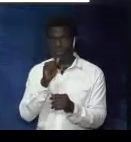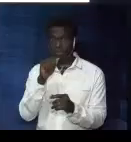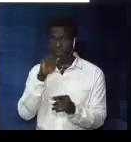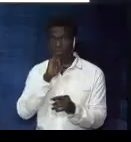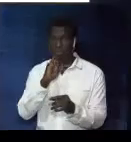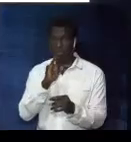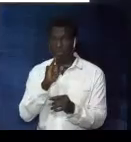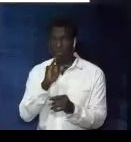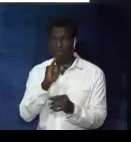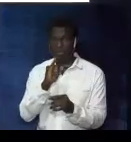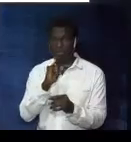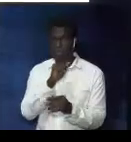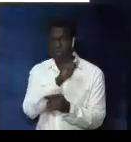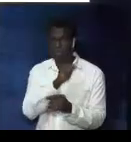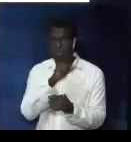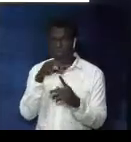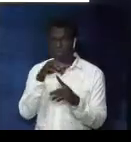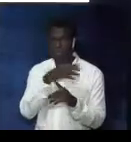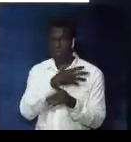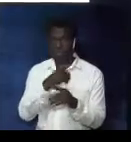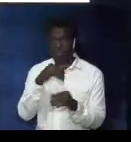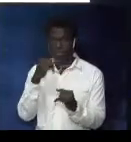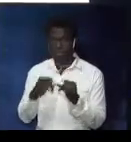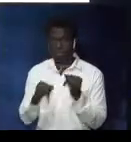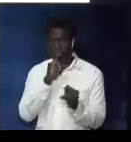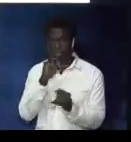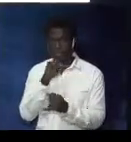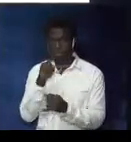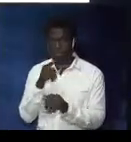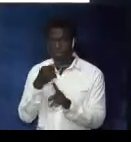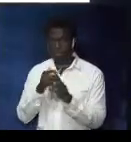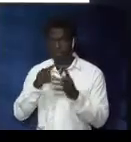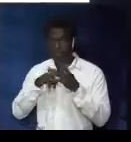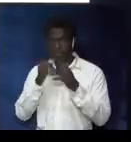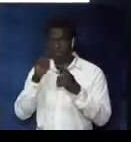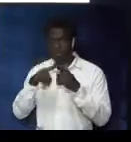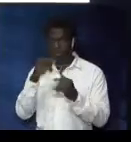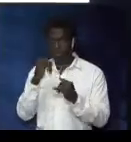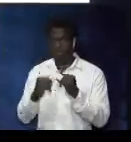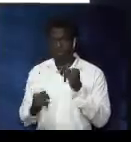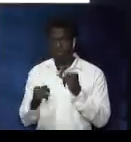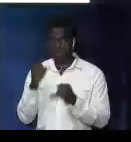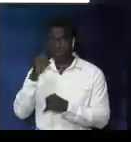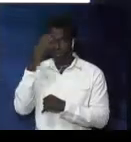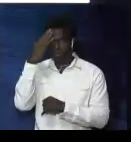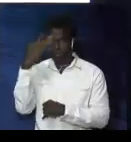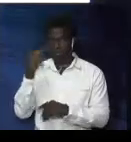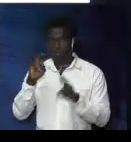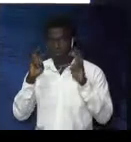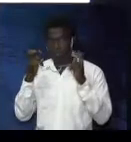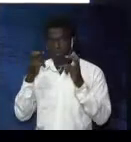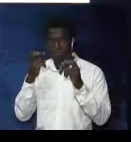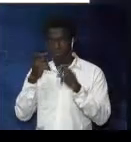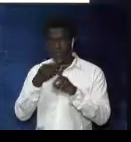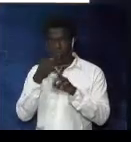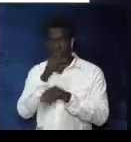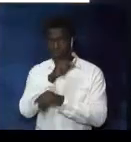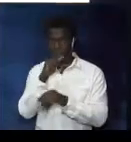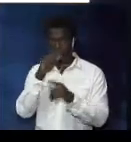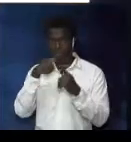one is Z. That means from beginning to the end. It knows the topic from A to